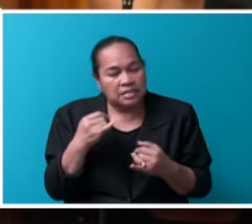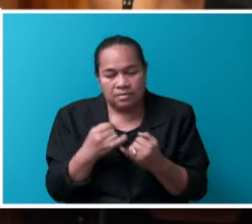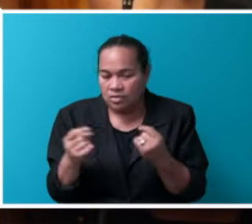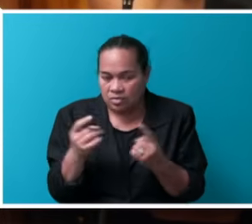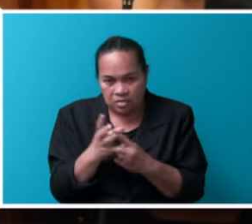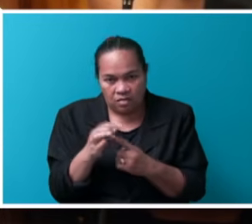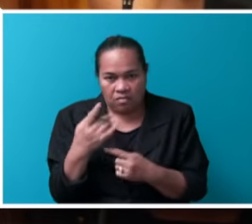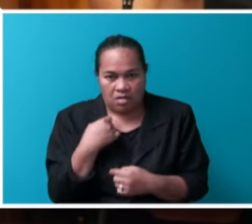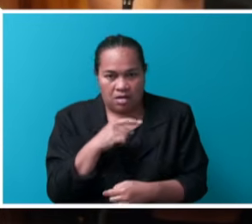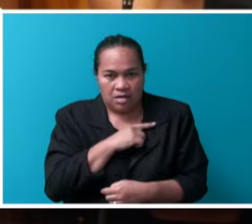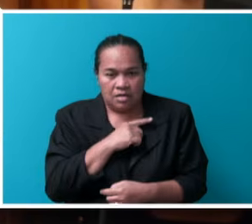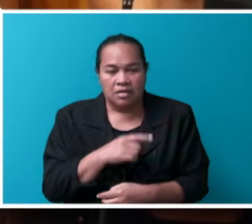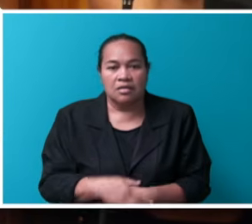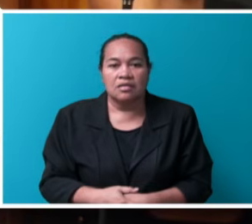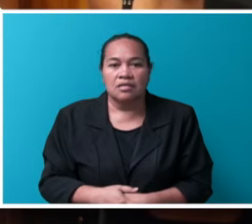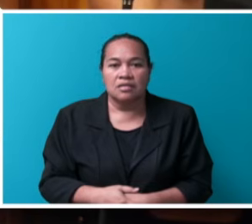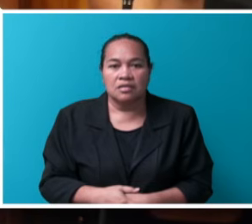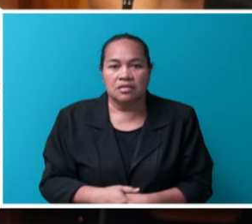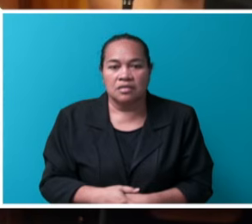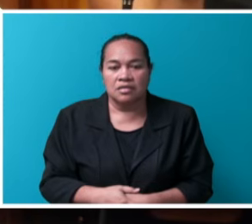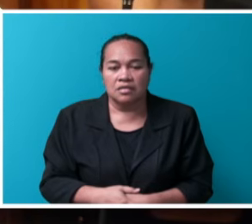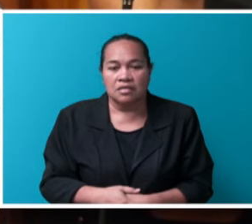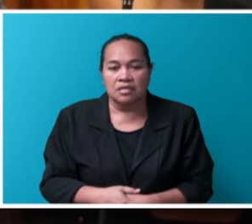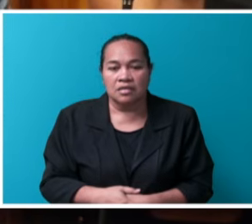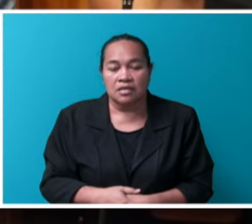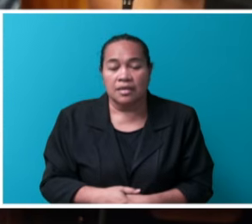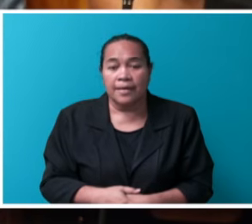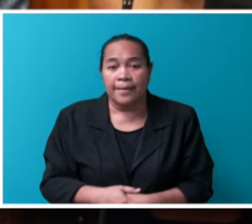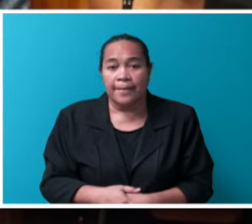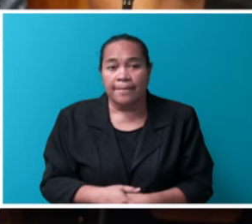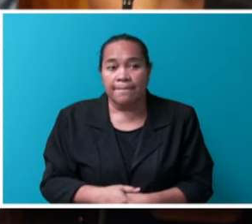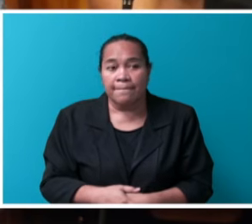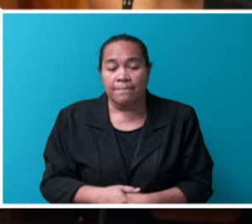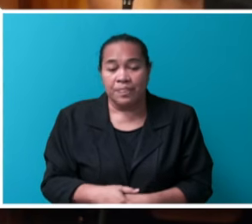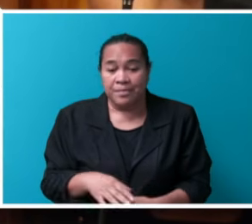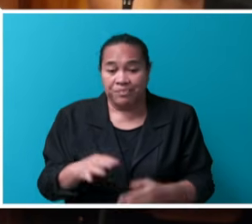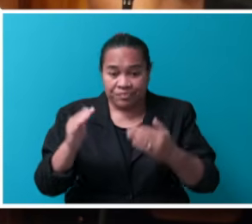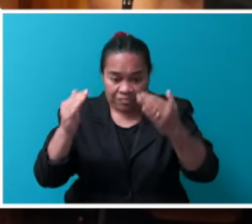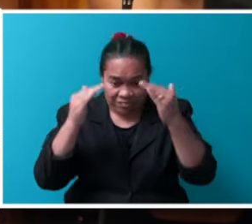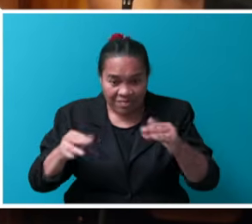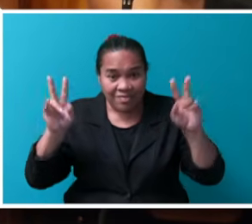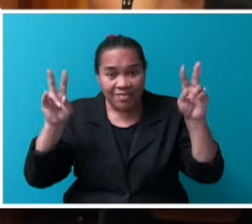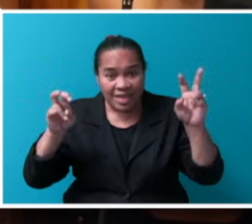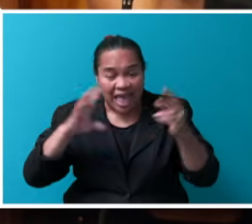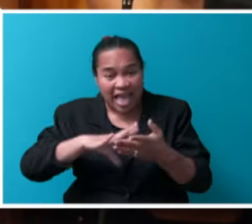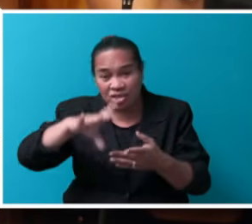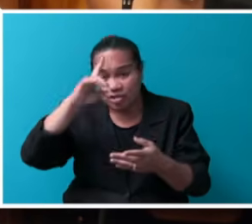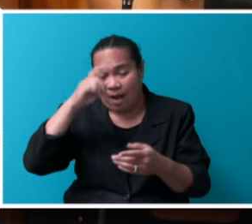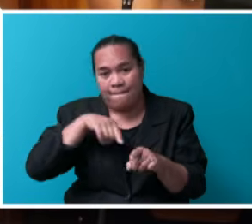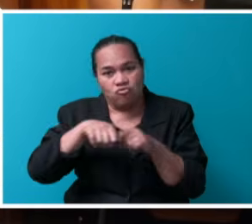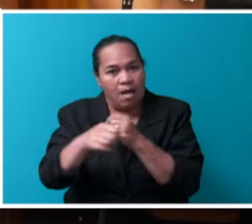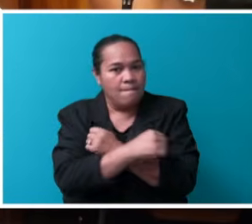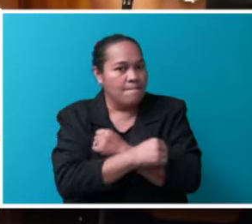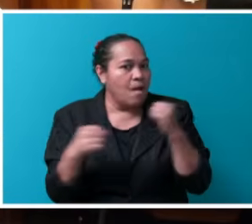act decisively to uphold them. Mr. Speaker, education remains the most powerful investment we are making in the future of our